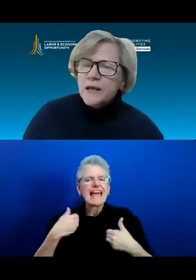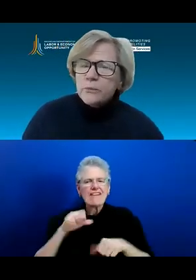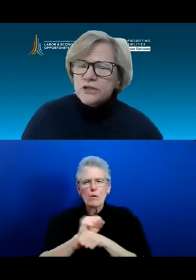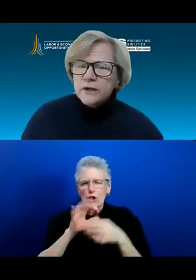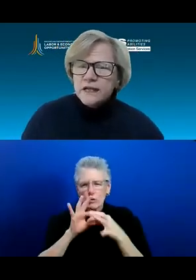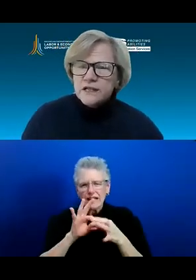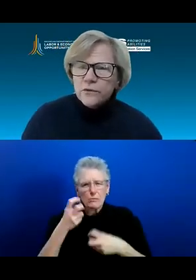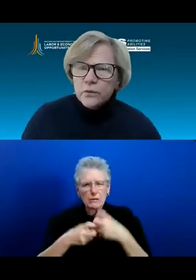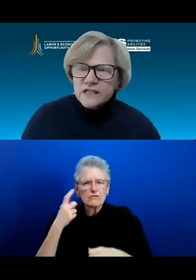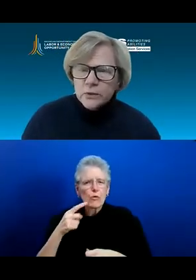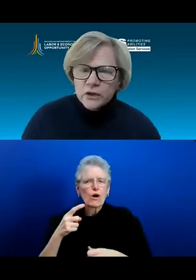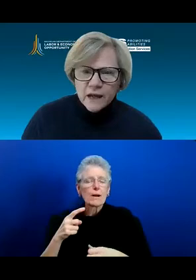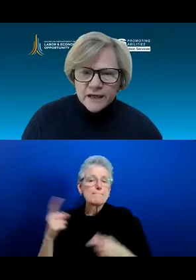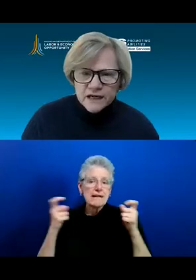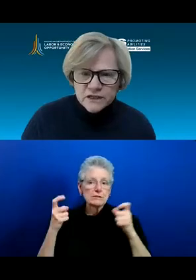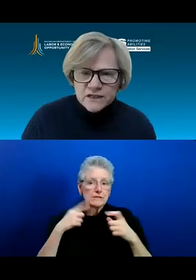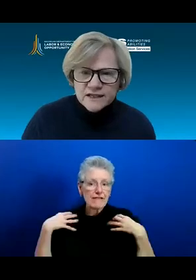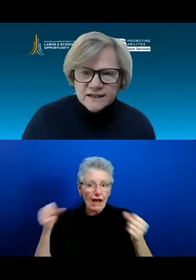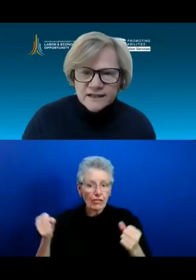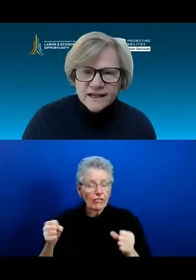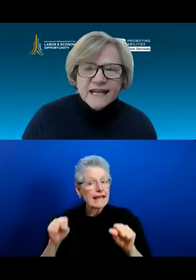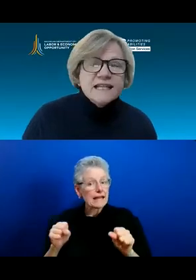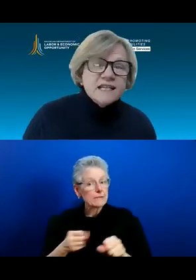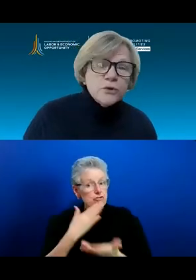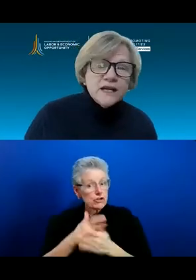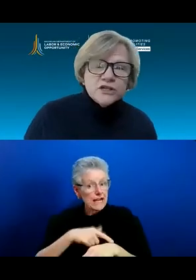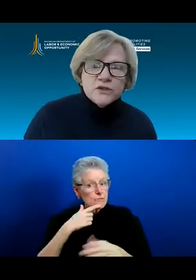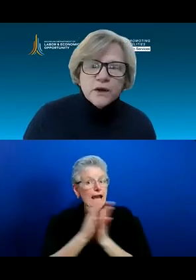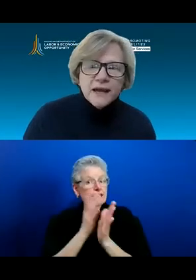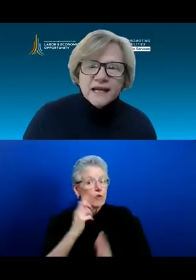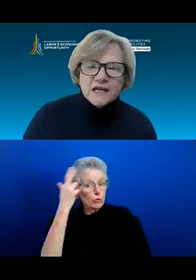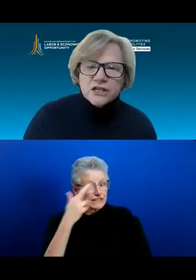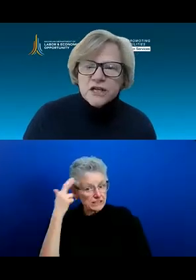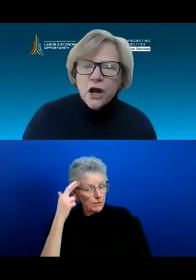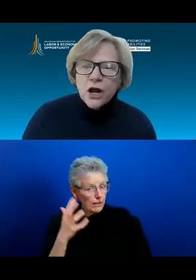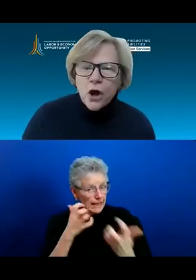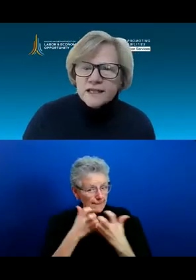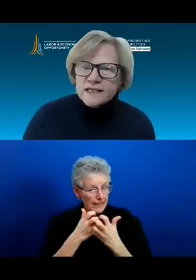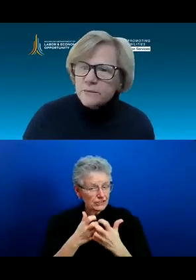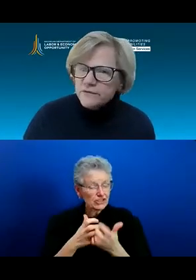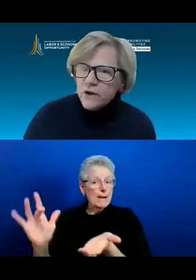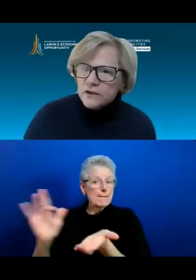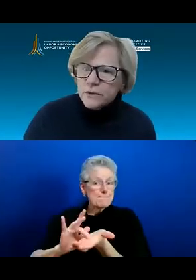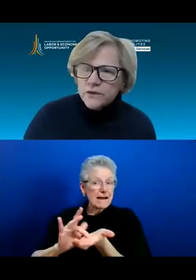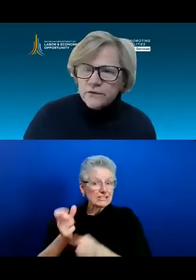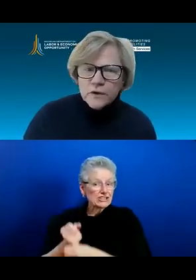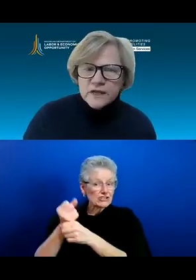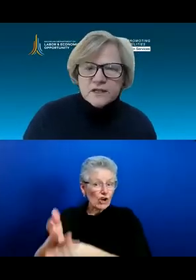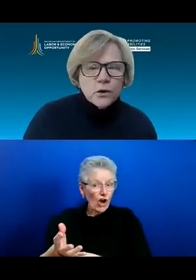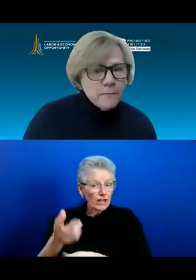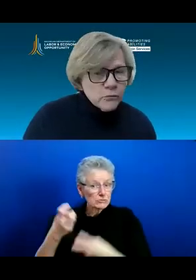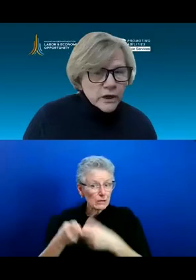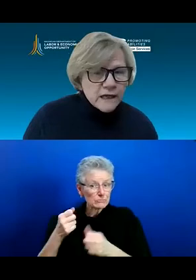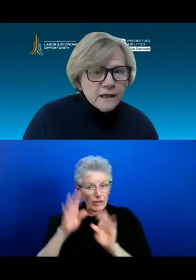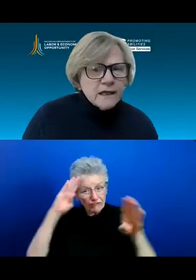also be opportunities for reasonable accommodations. In situations where medications cause some difficulty with focus